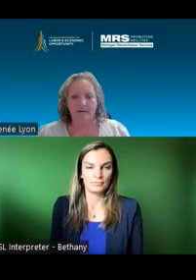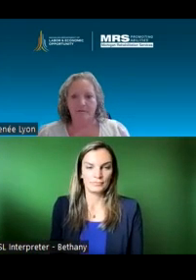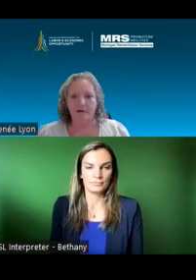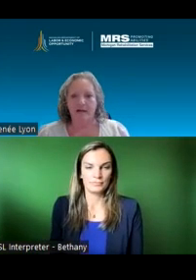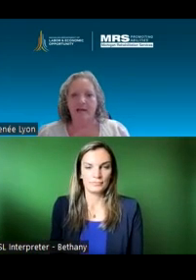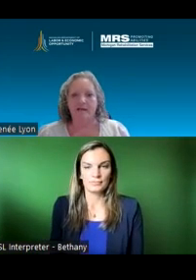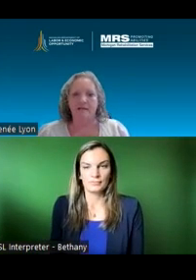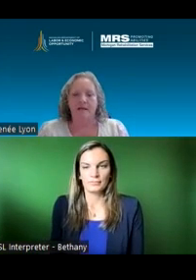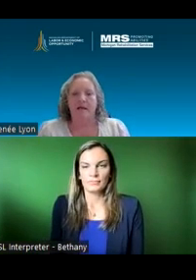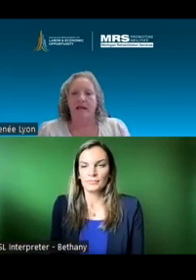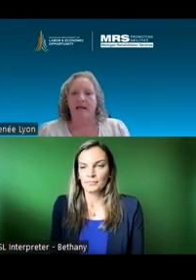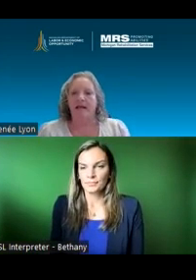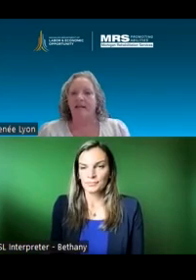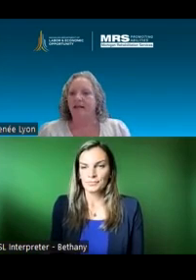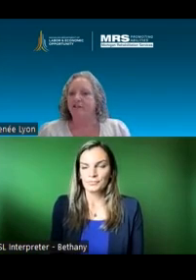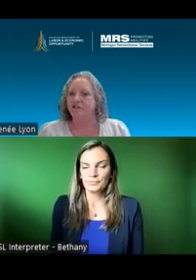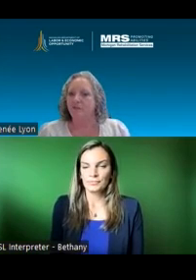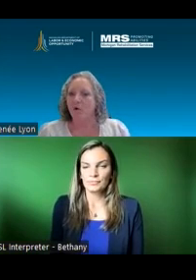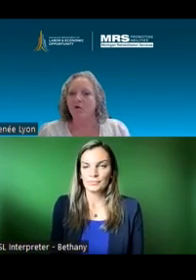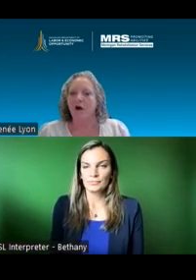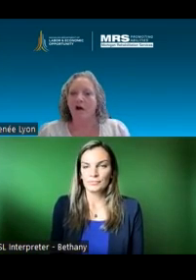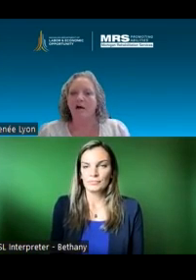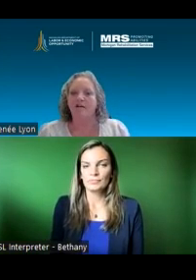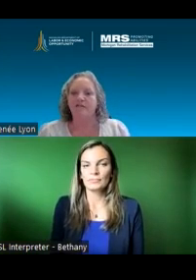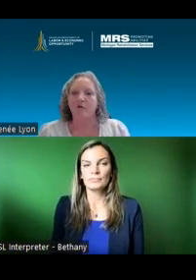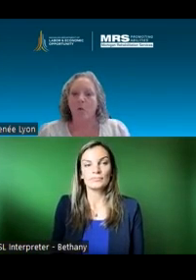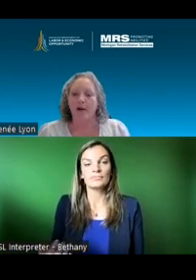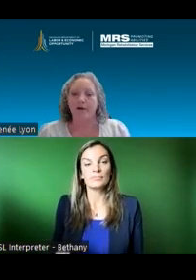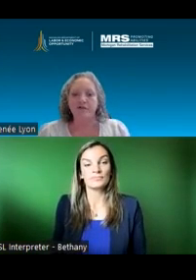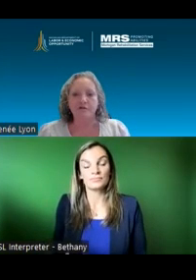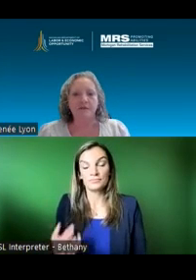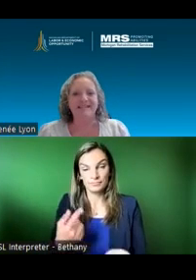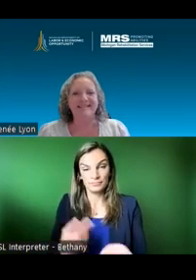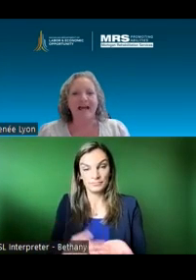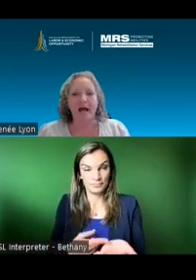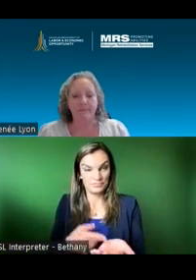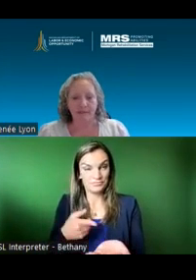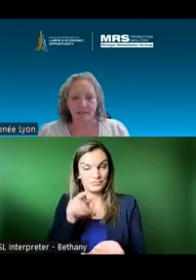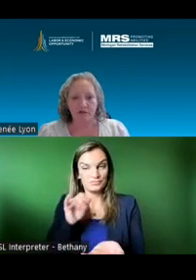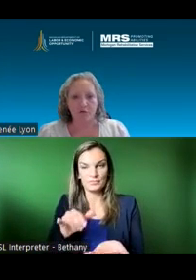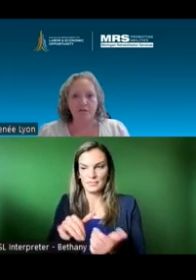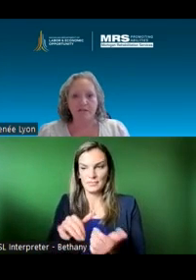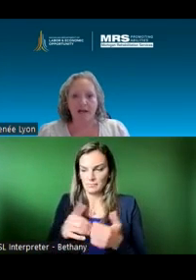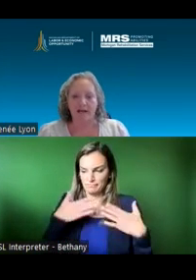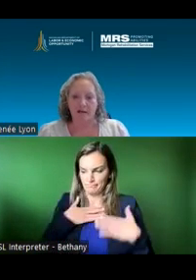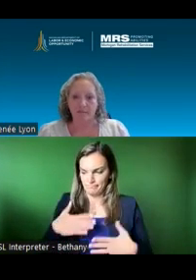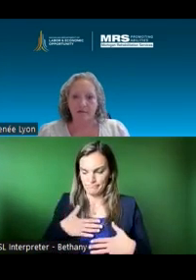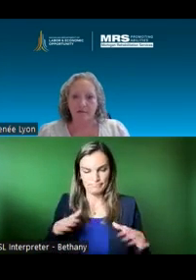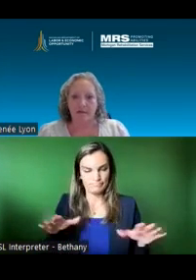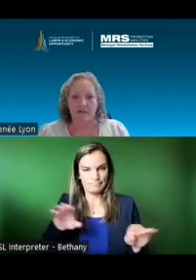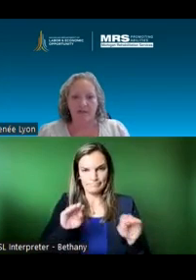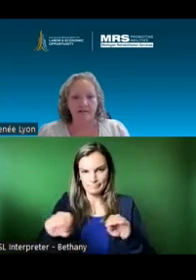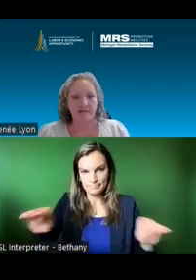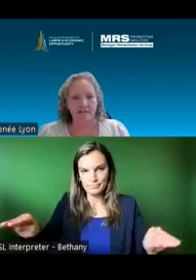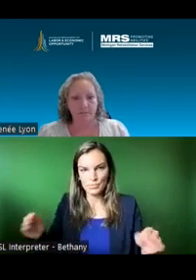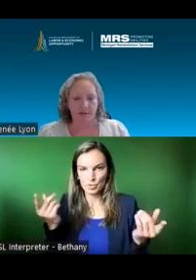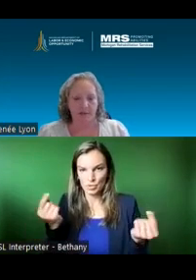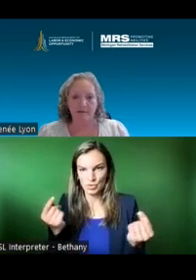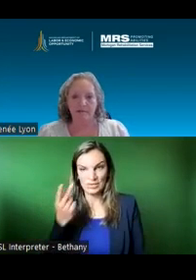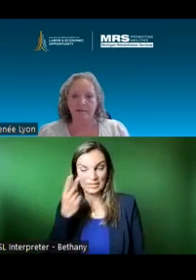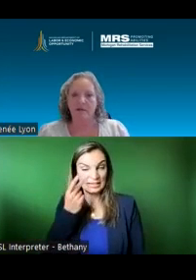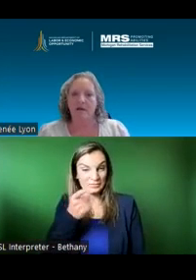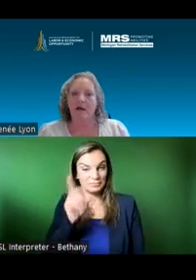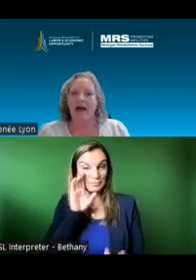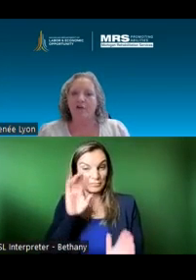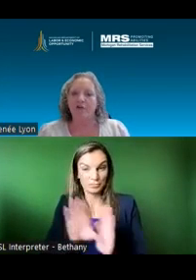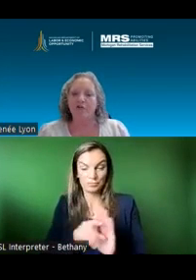All right. And I just spoke of where to place commonly used items. This